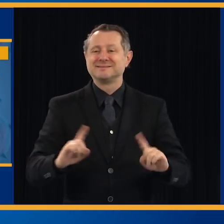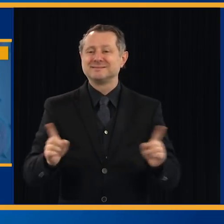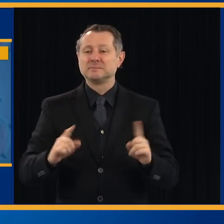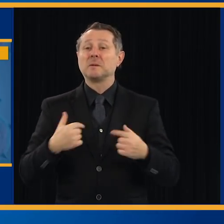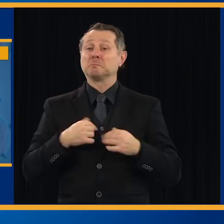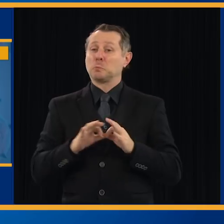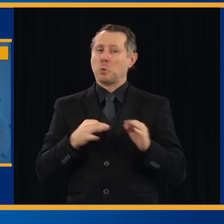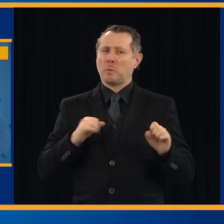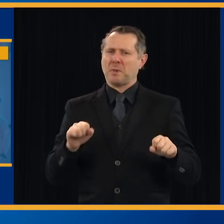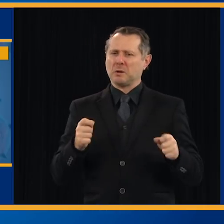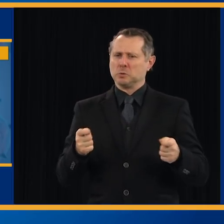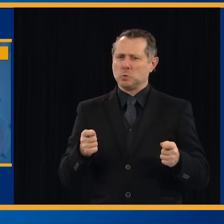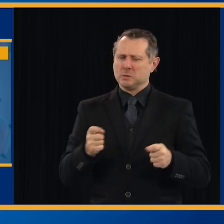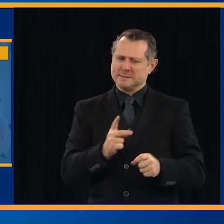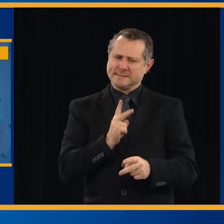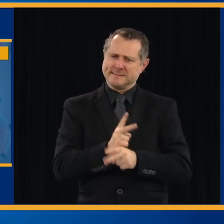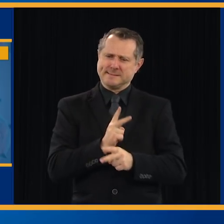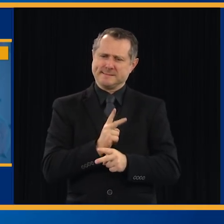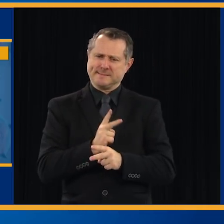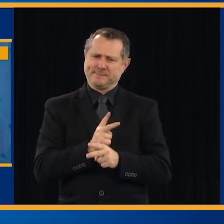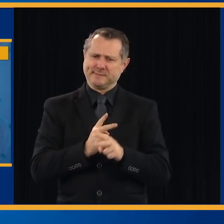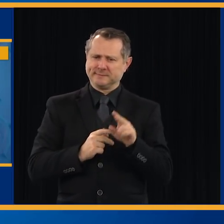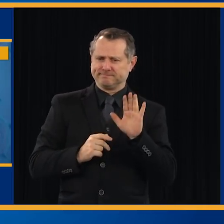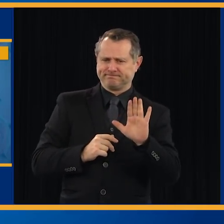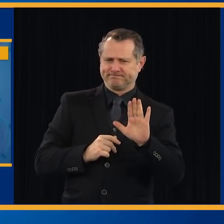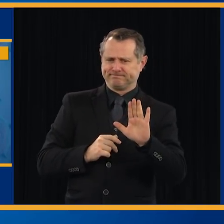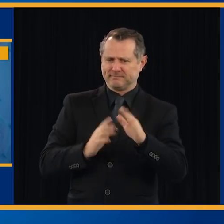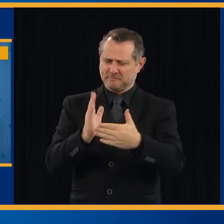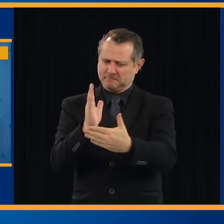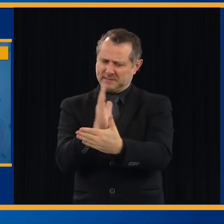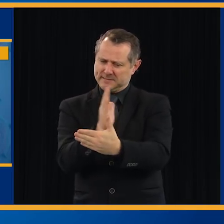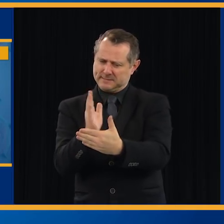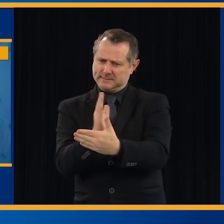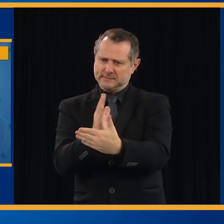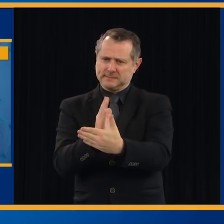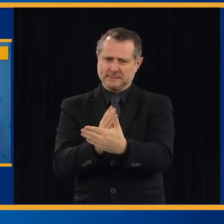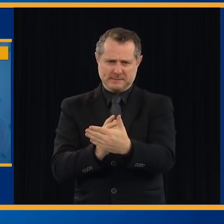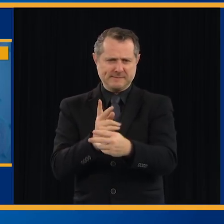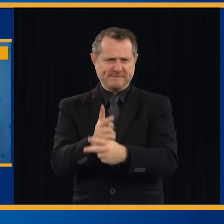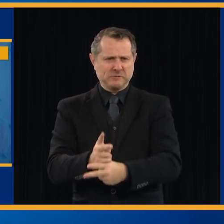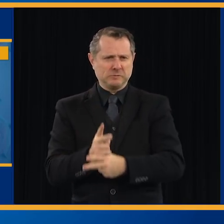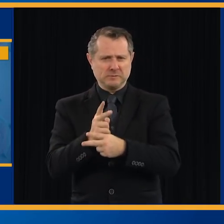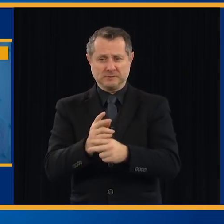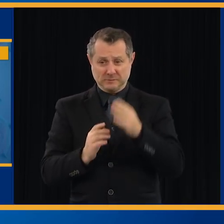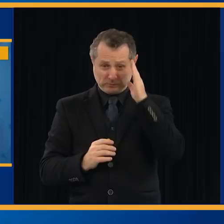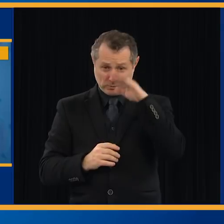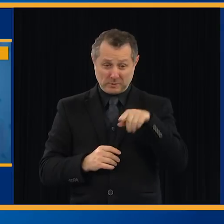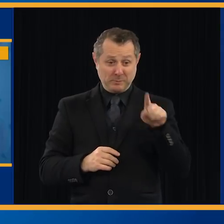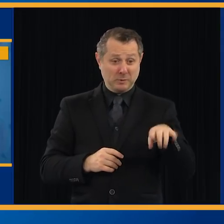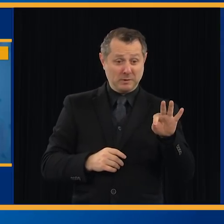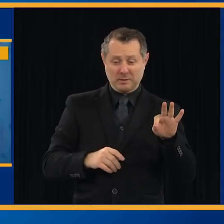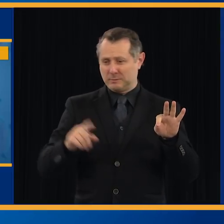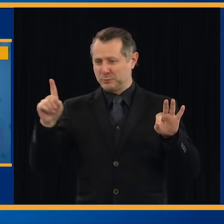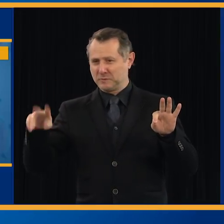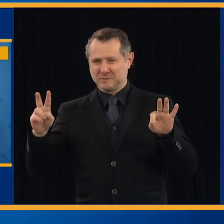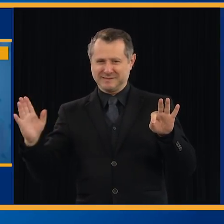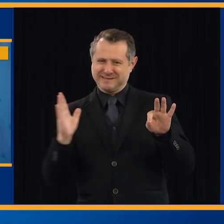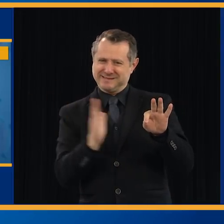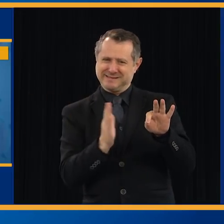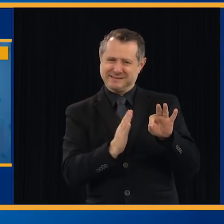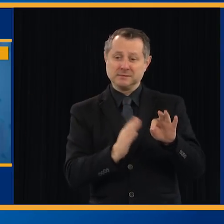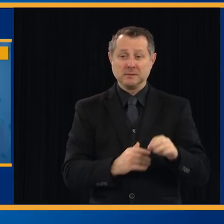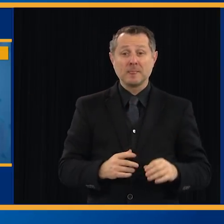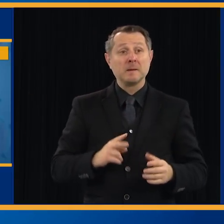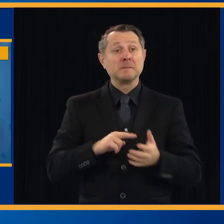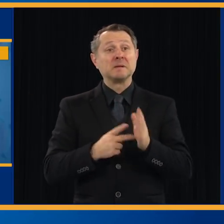error here as we navigate going forward. Any plan that is going to start to reopen